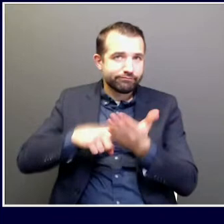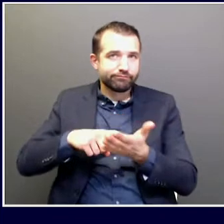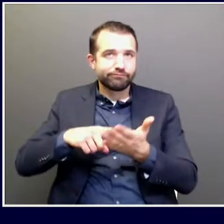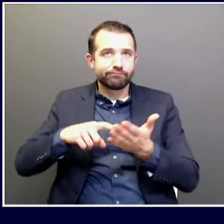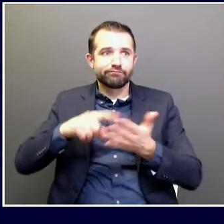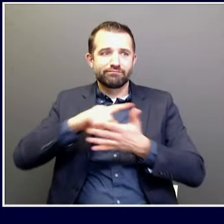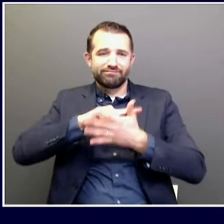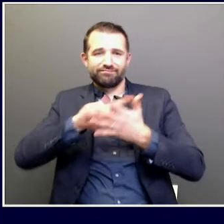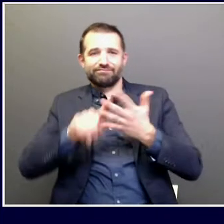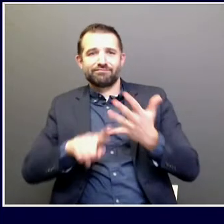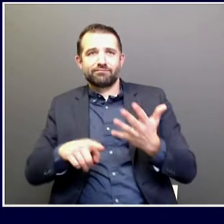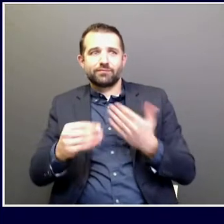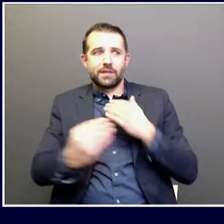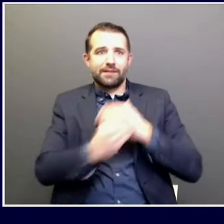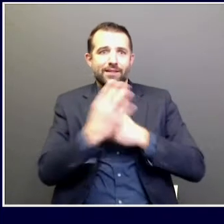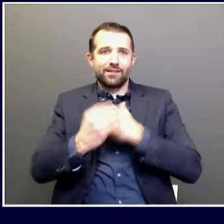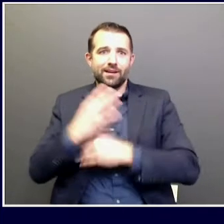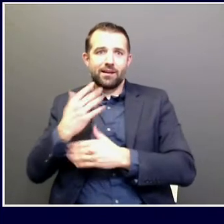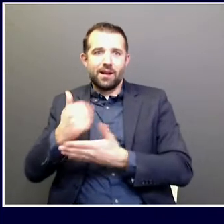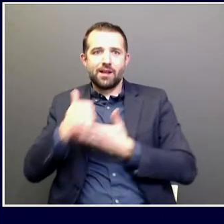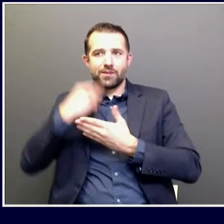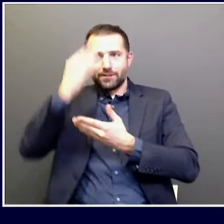us on those.